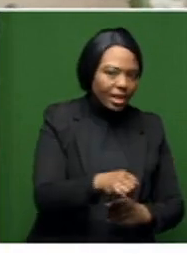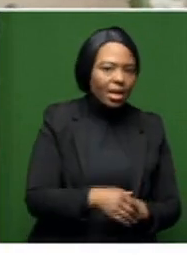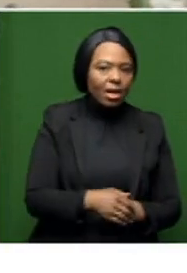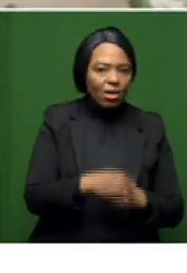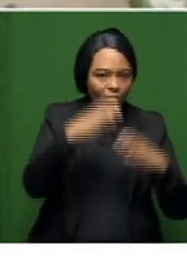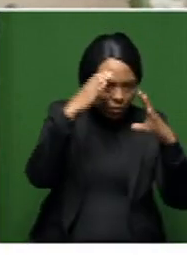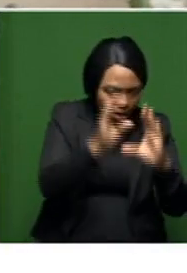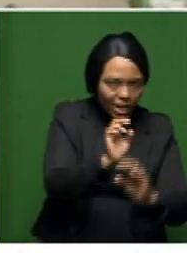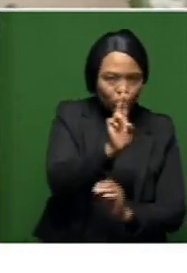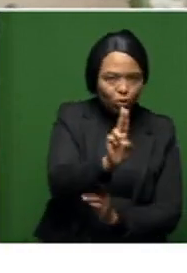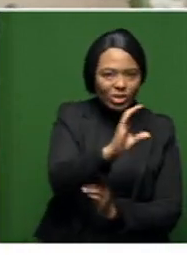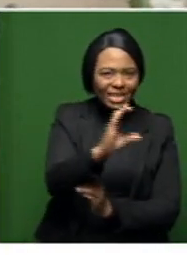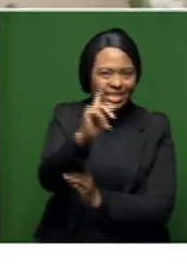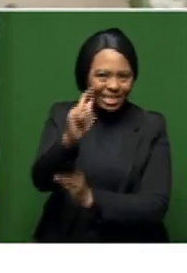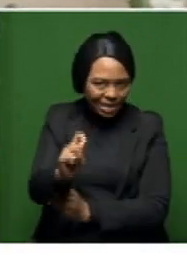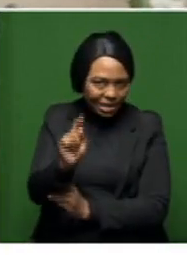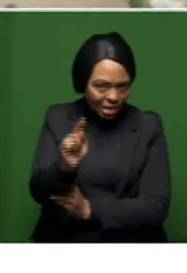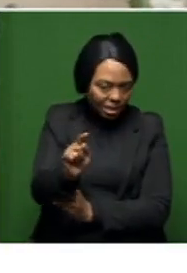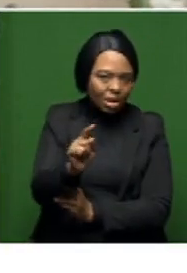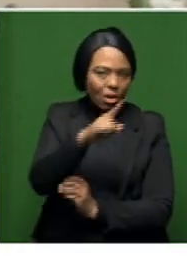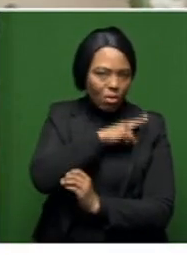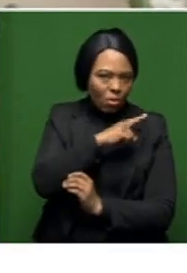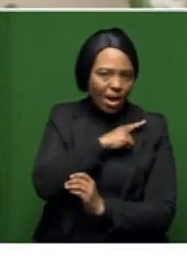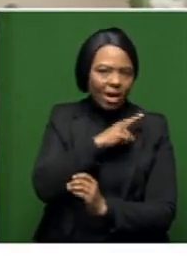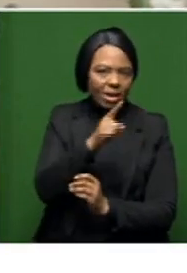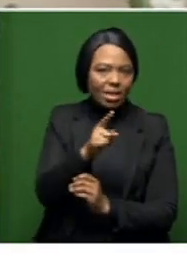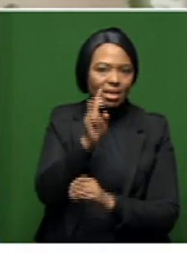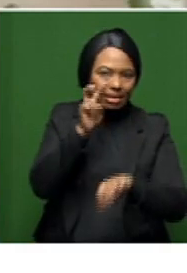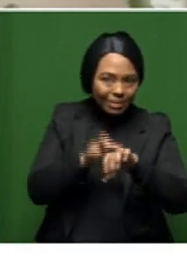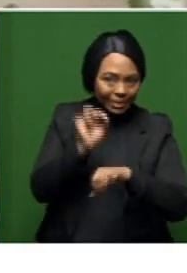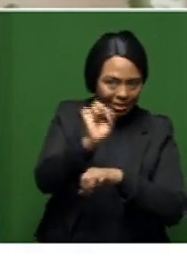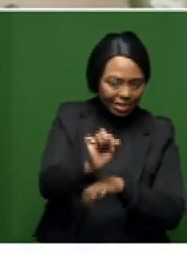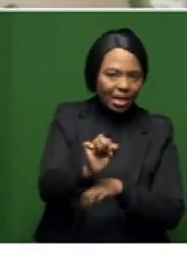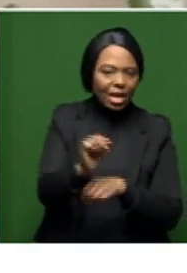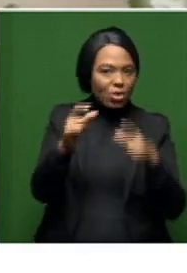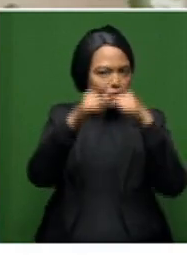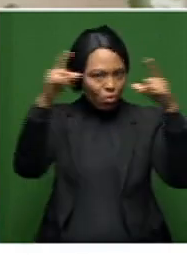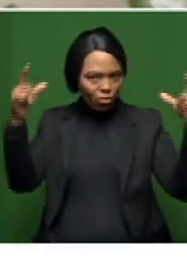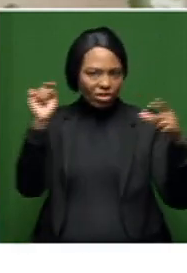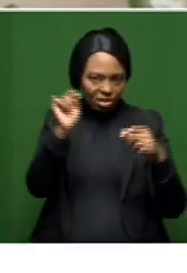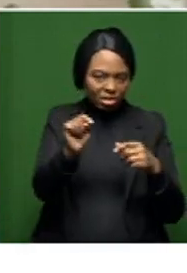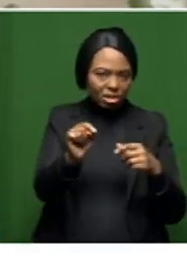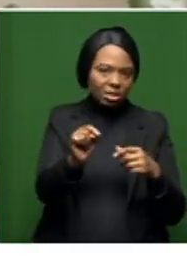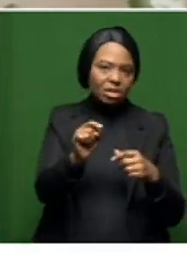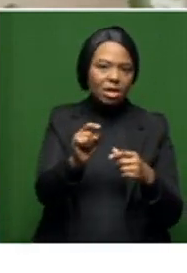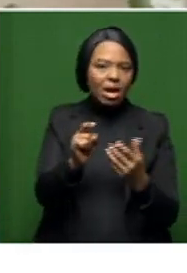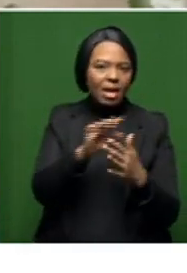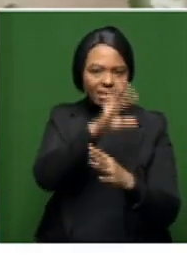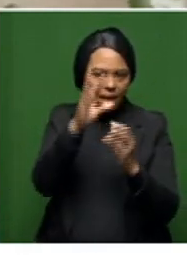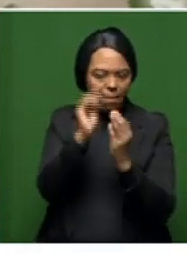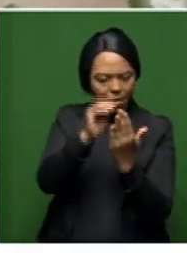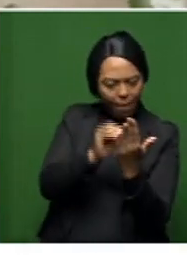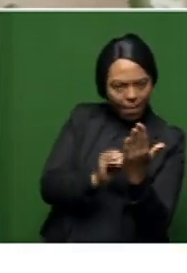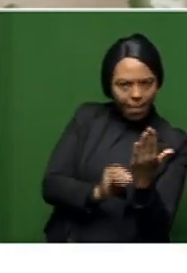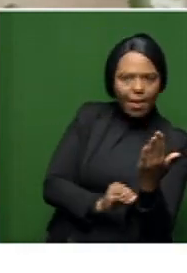first version of the app just because the prospectus is really, it's a huge prospectus and it's really well put together.